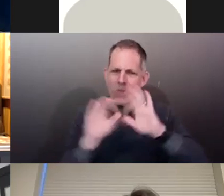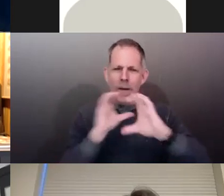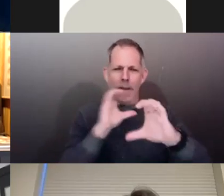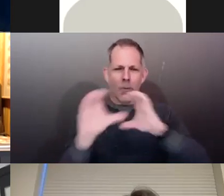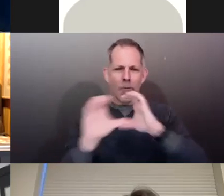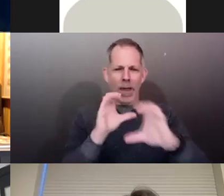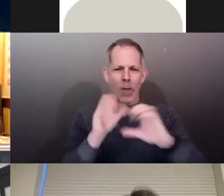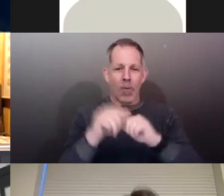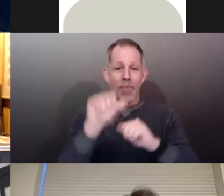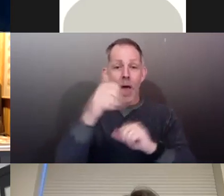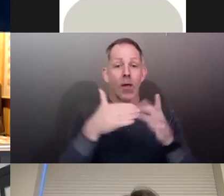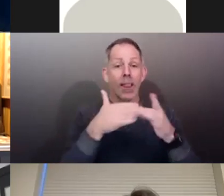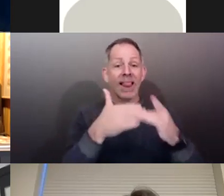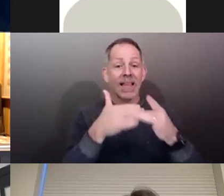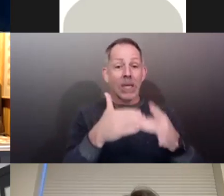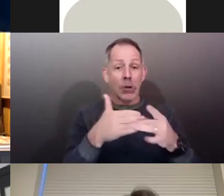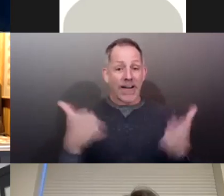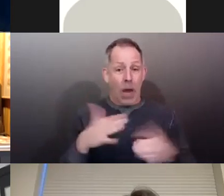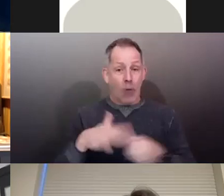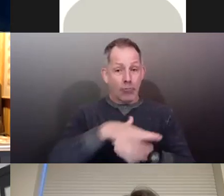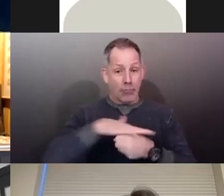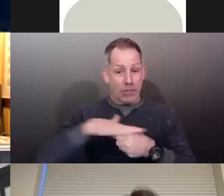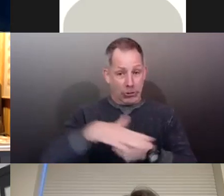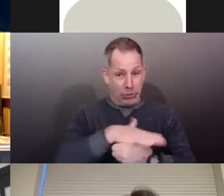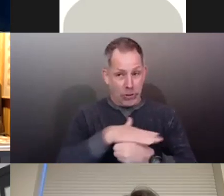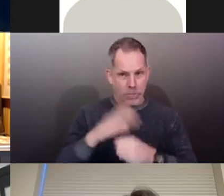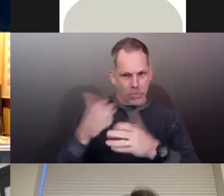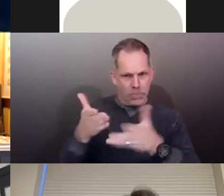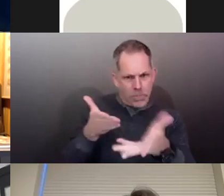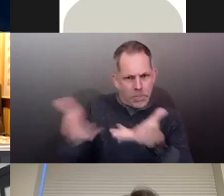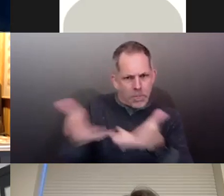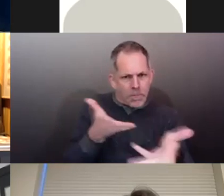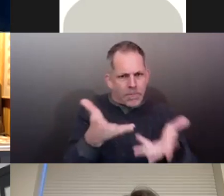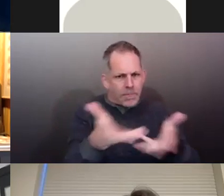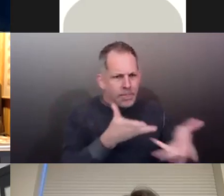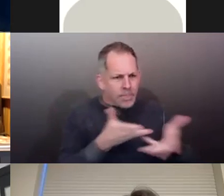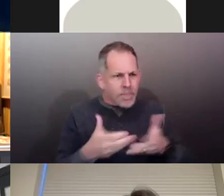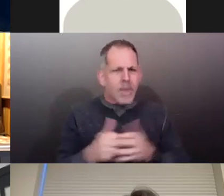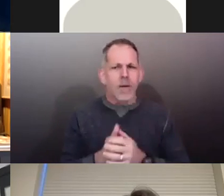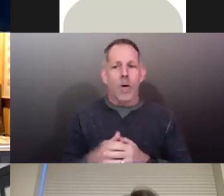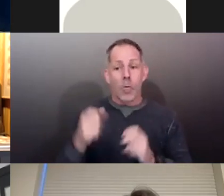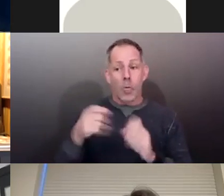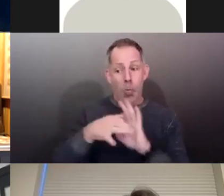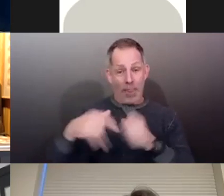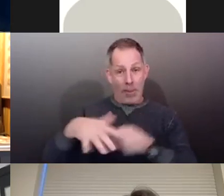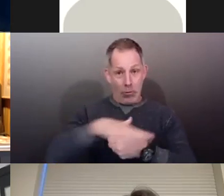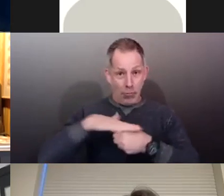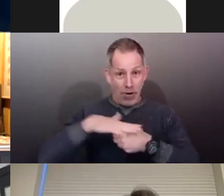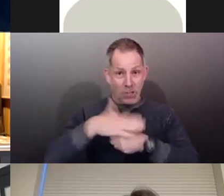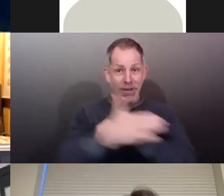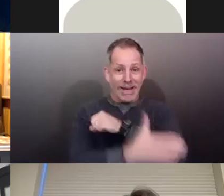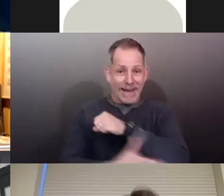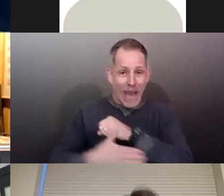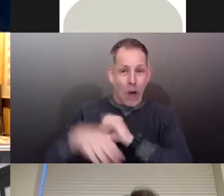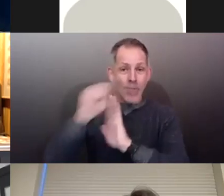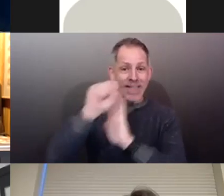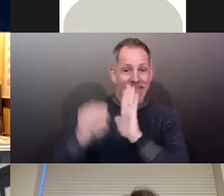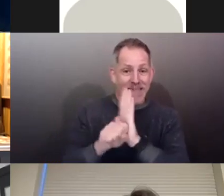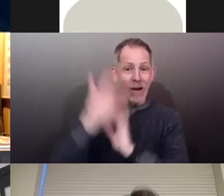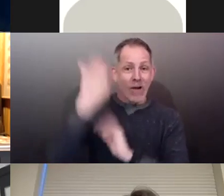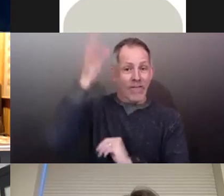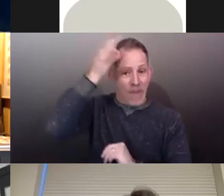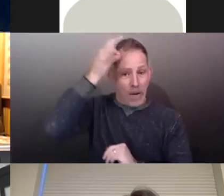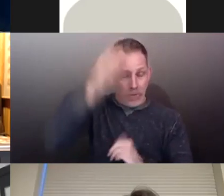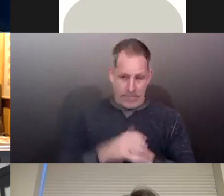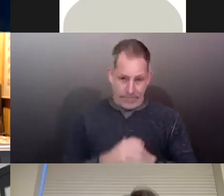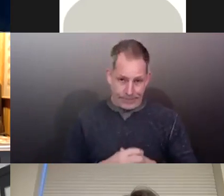time meeting with state, regional, and local leaders to ensure we could be as coordinated as possible. And I've also been doing as many media interviews as possible. So